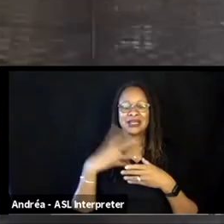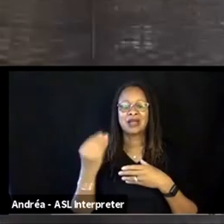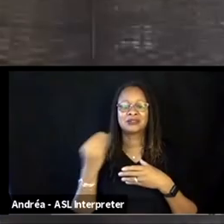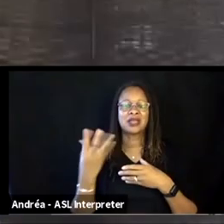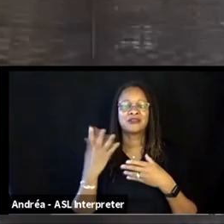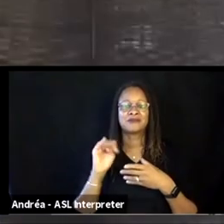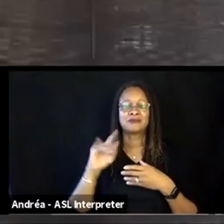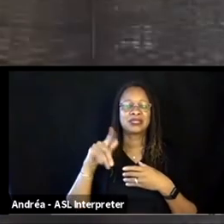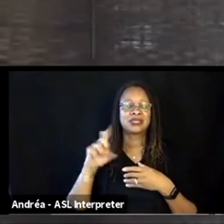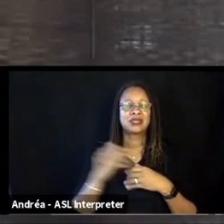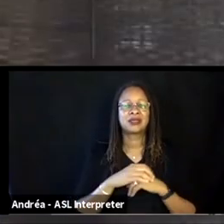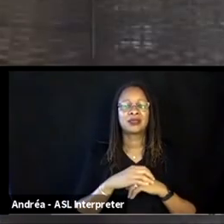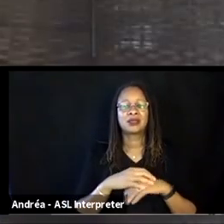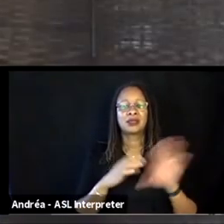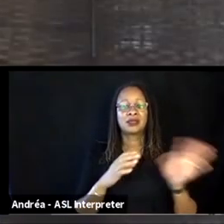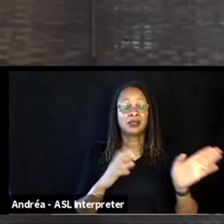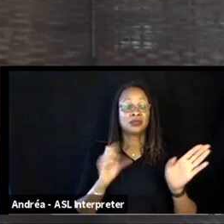Susie, you have any thoughts on that?